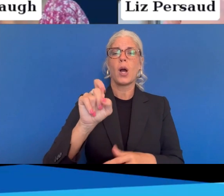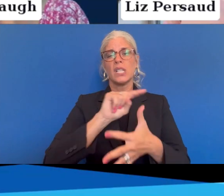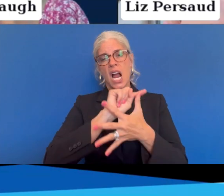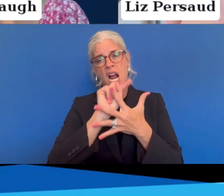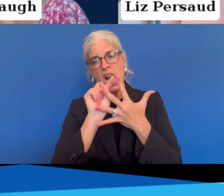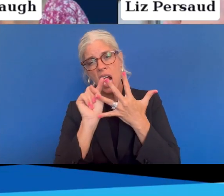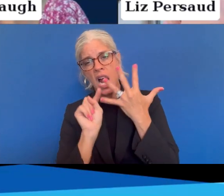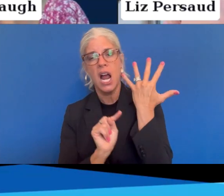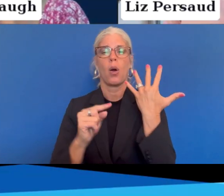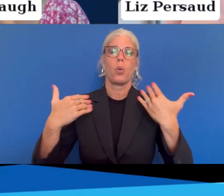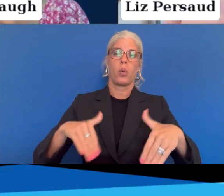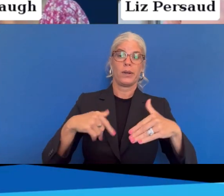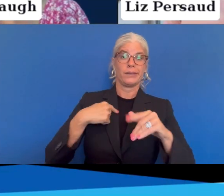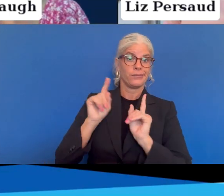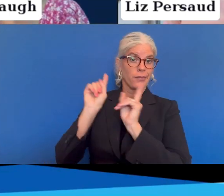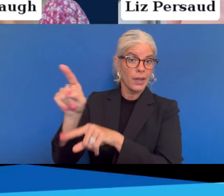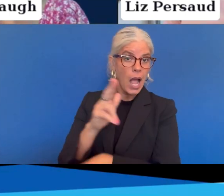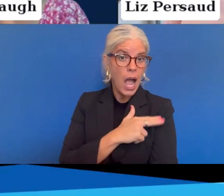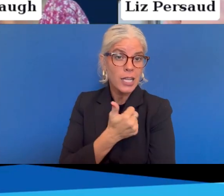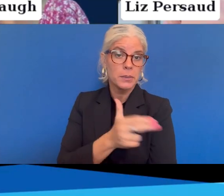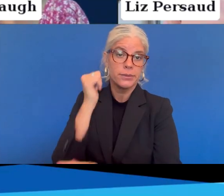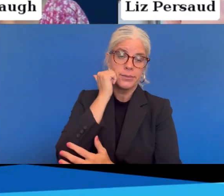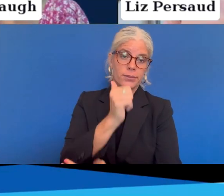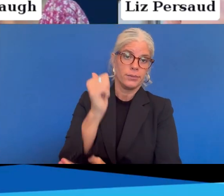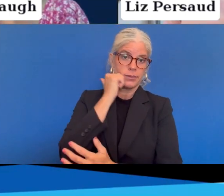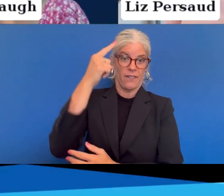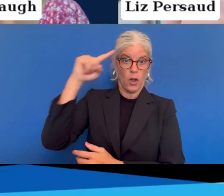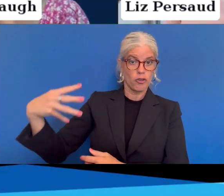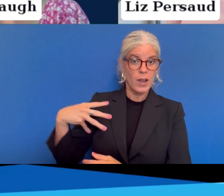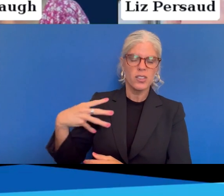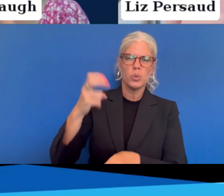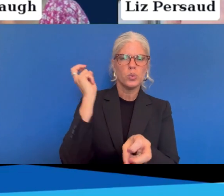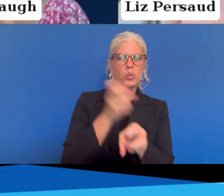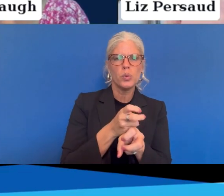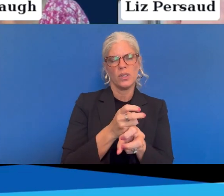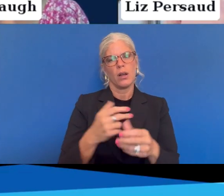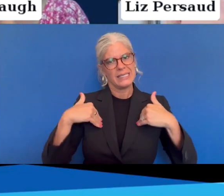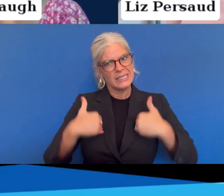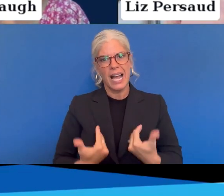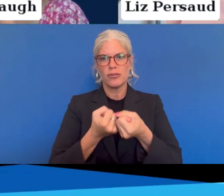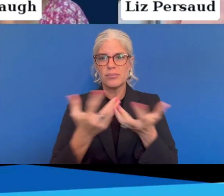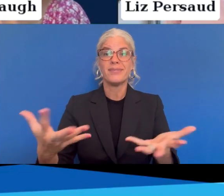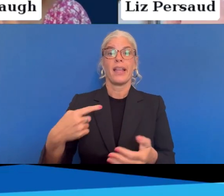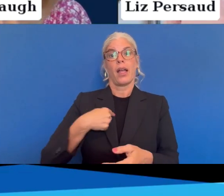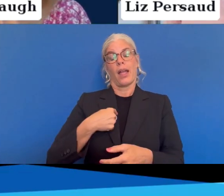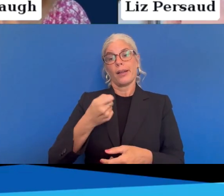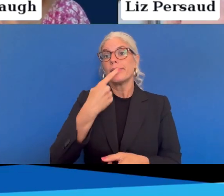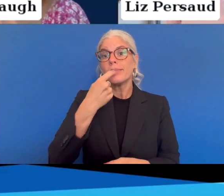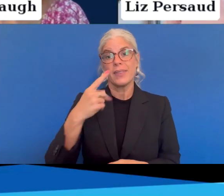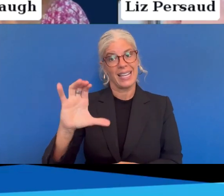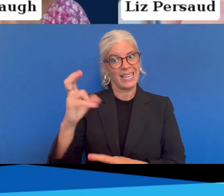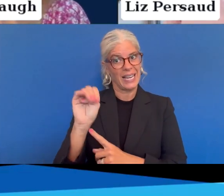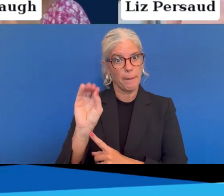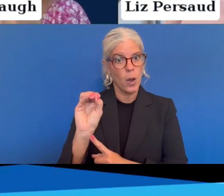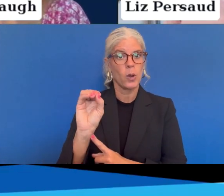day for radiation. It was very difficult. It was very tiring. I took a chemotherapy pill, so I